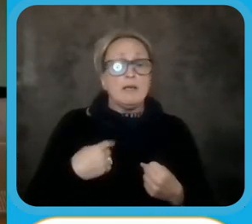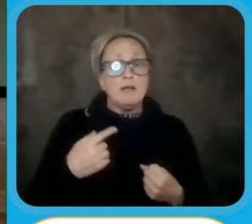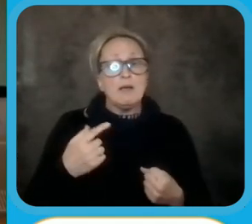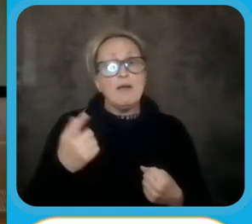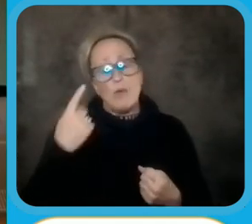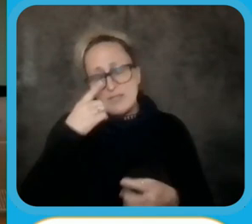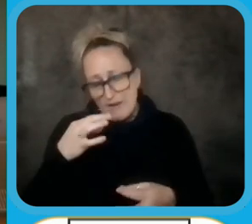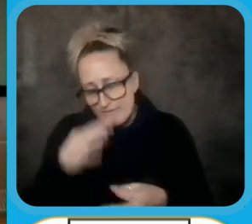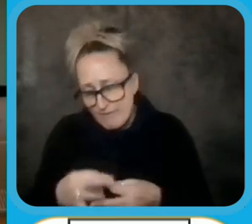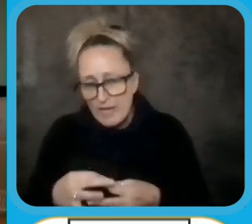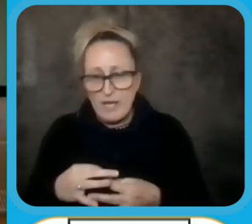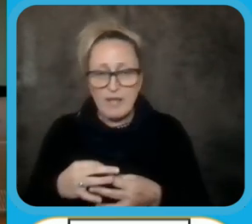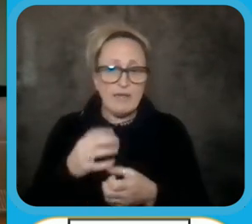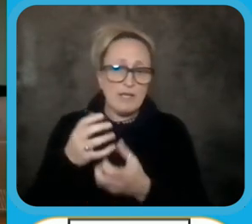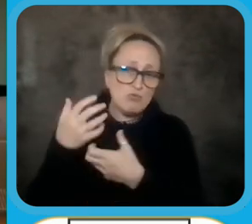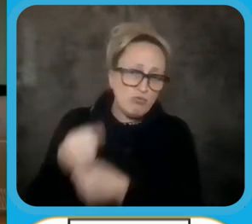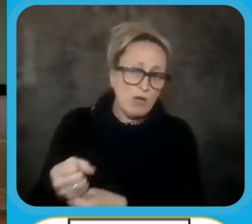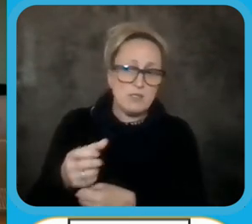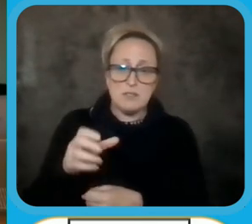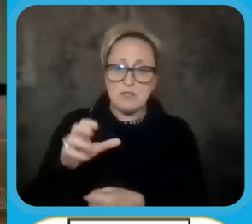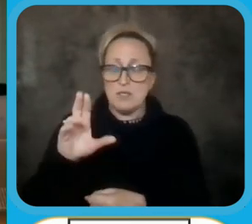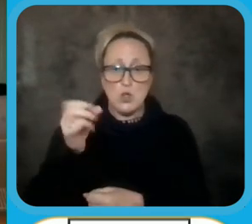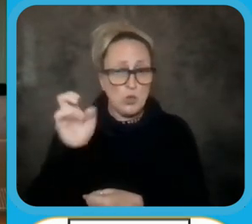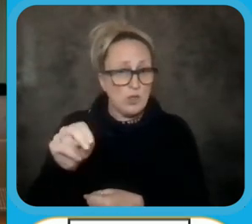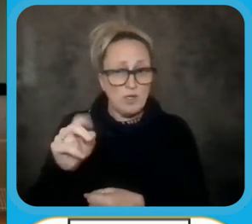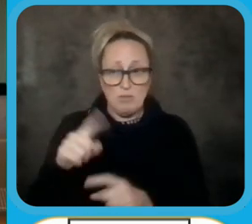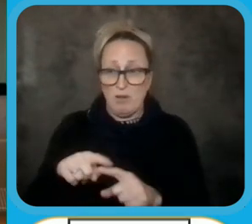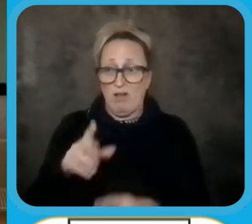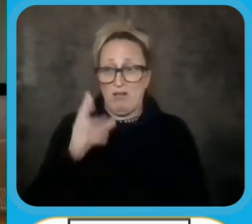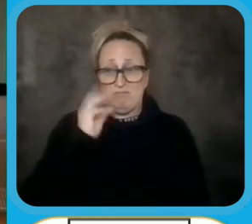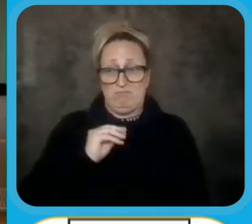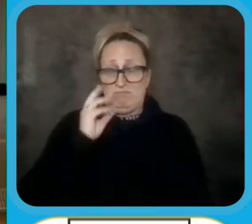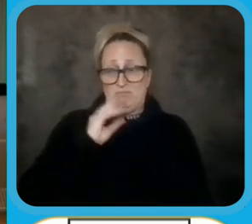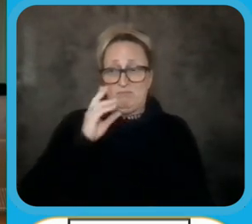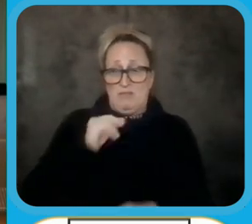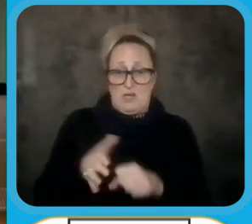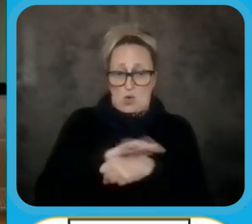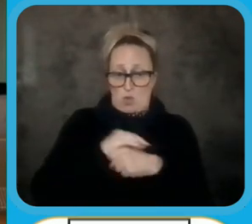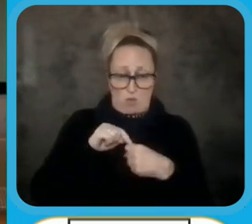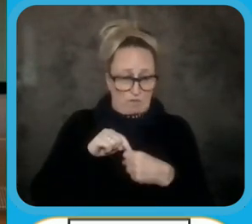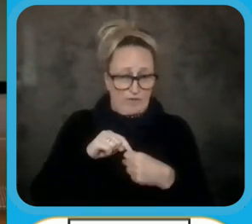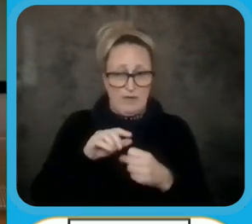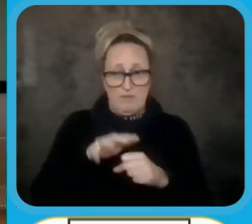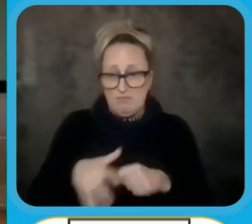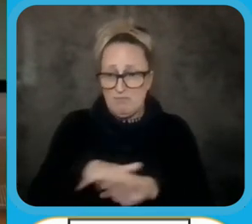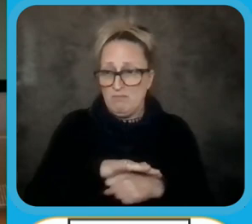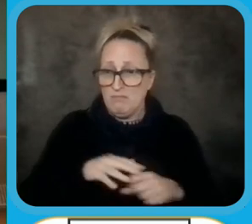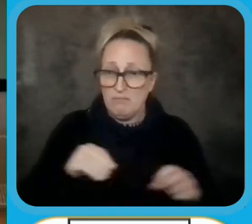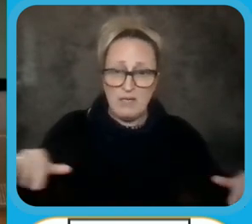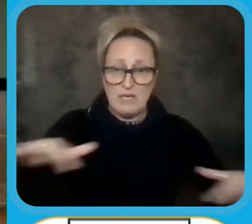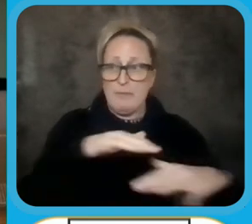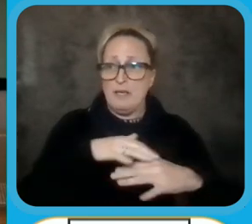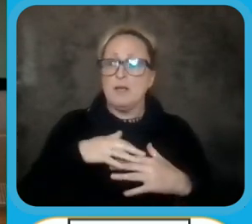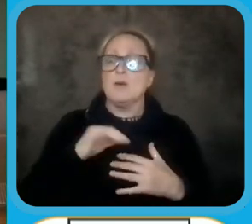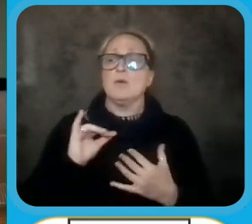and trust in the union, but after going through something as serious as this COVID, this pandemic,